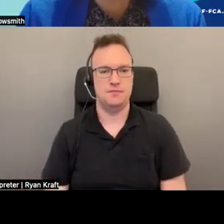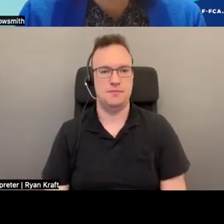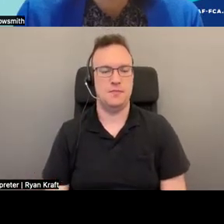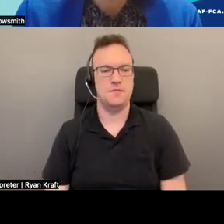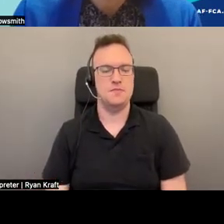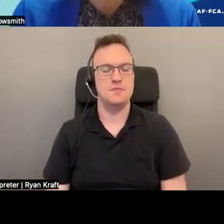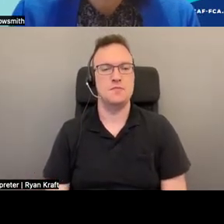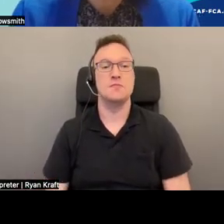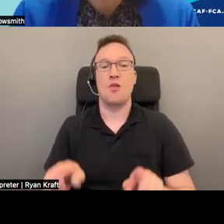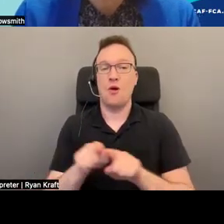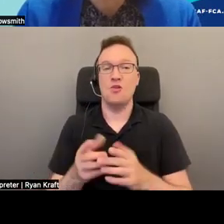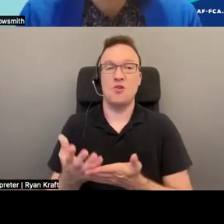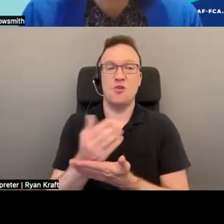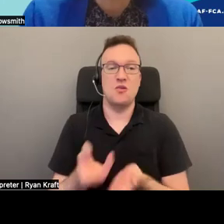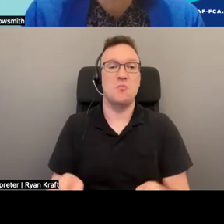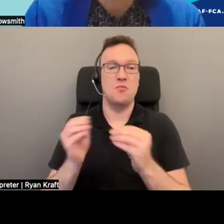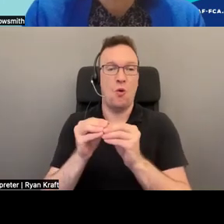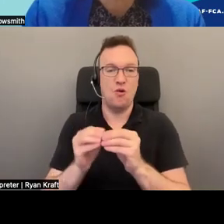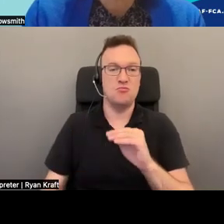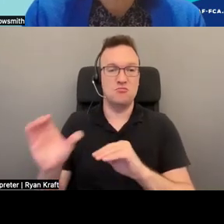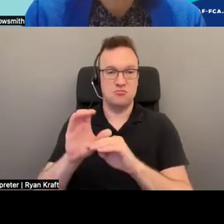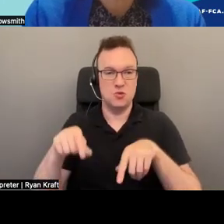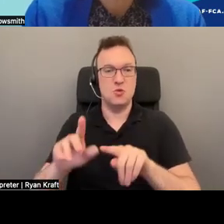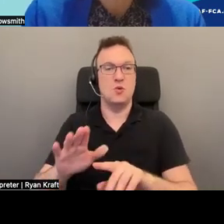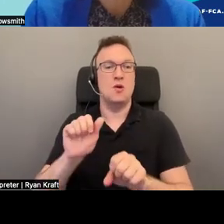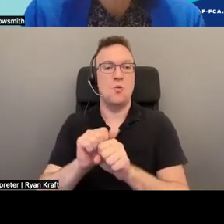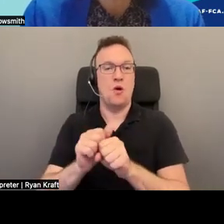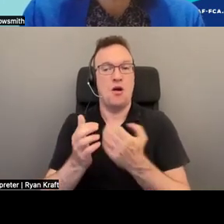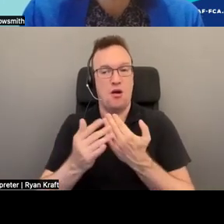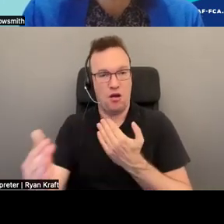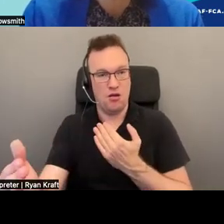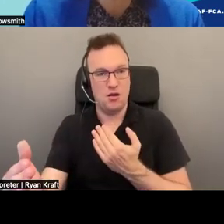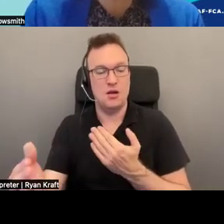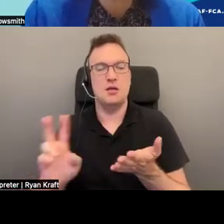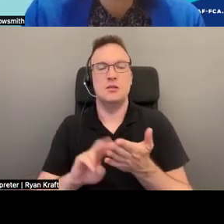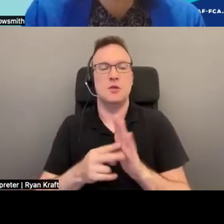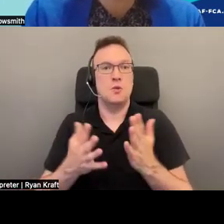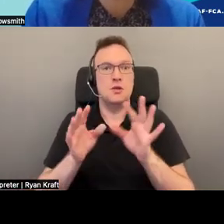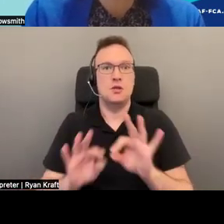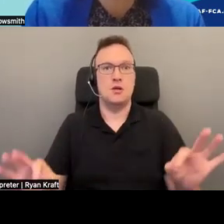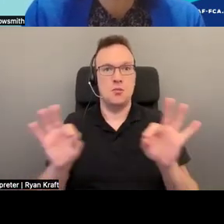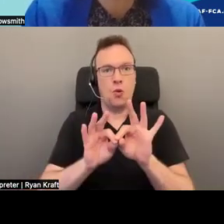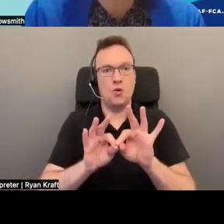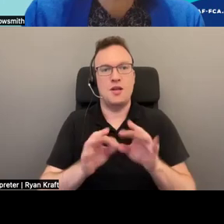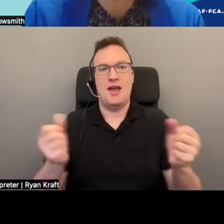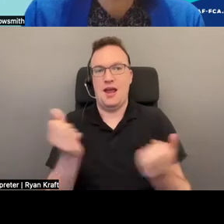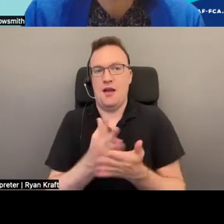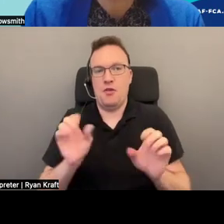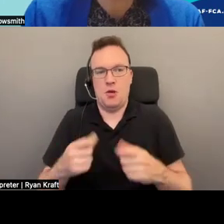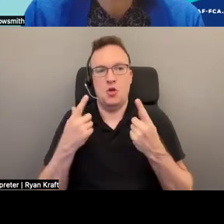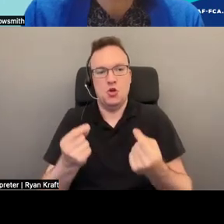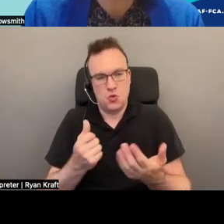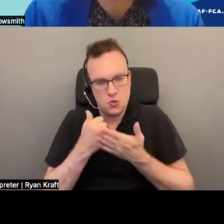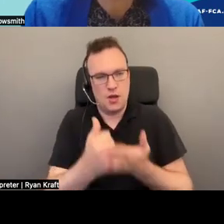And they earn more throughout their entire careers. So it's very important that we do everything we can to help